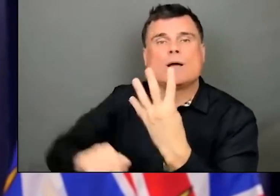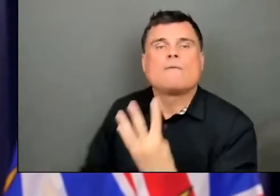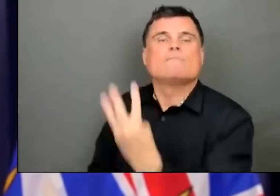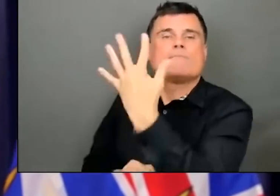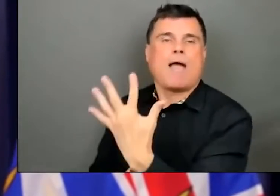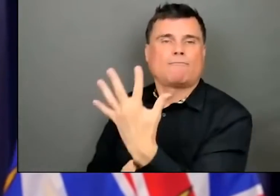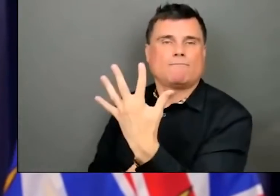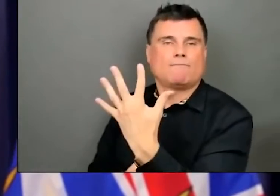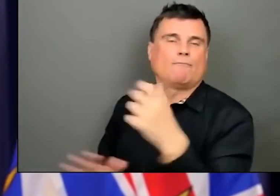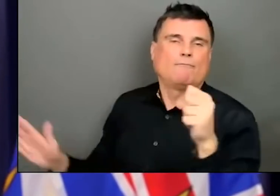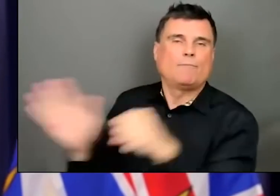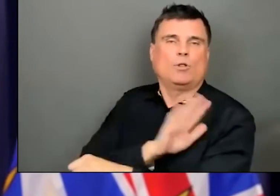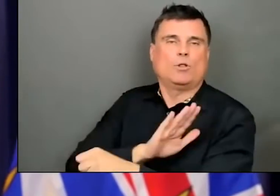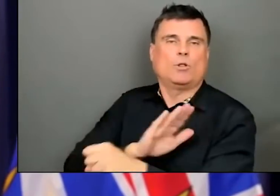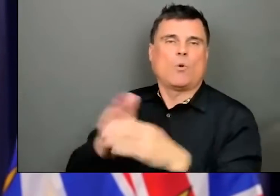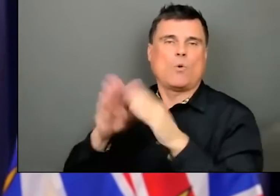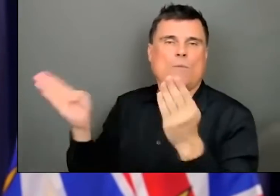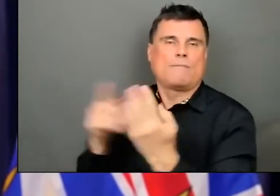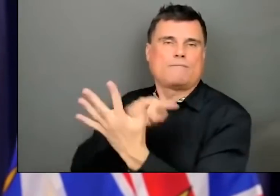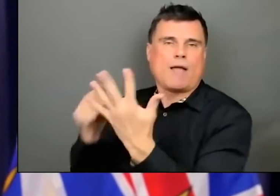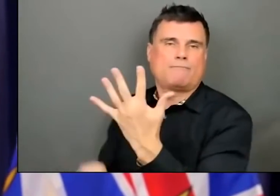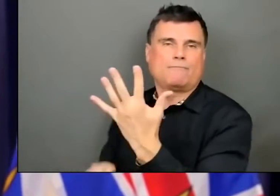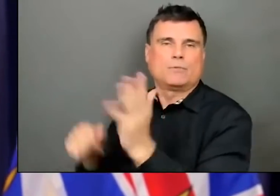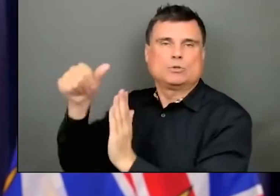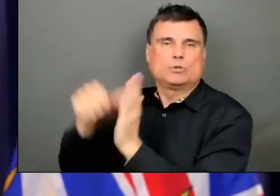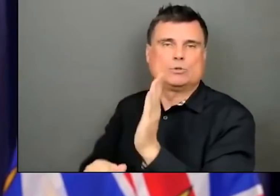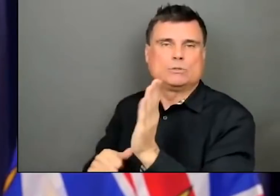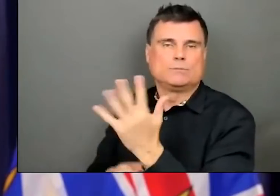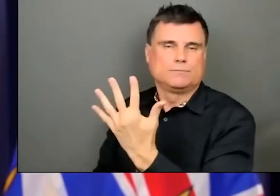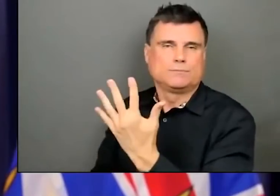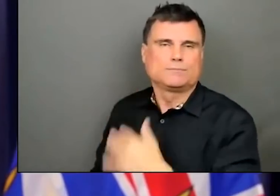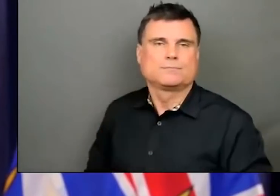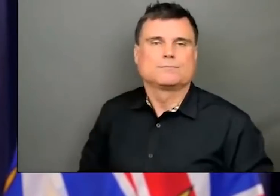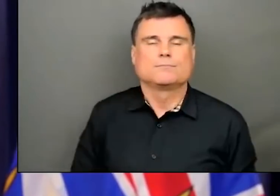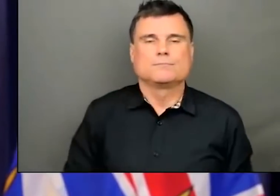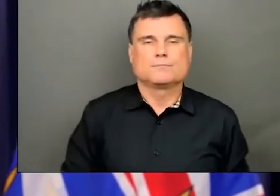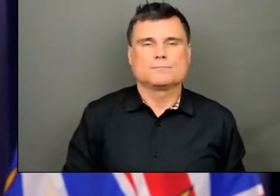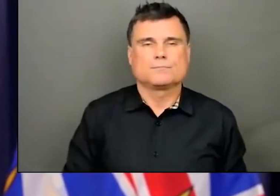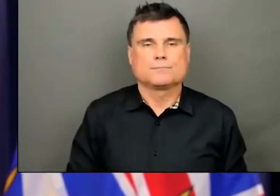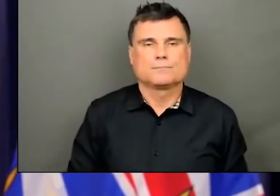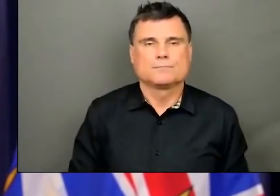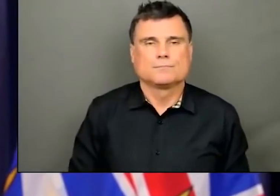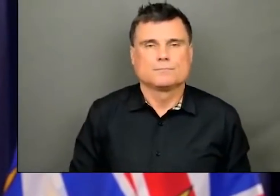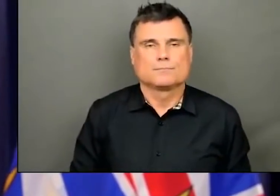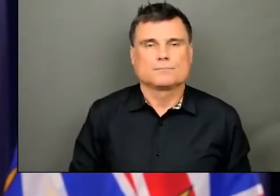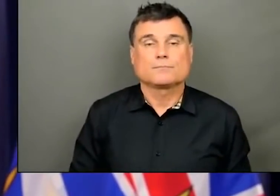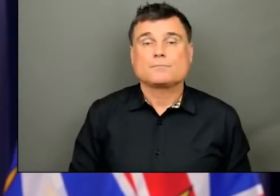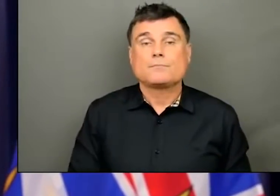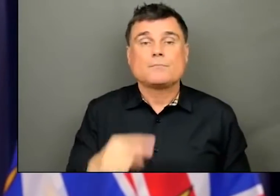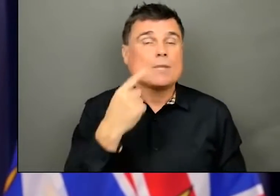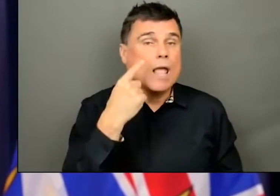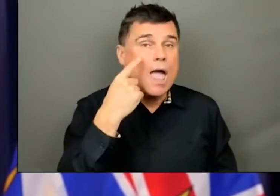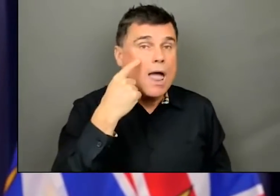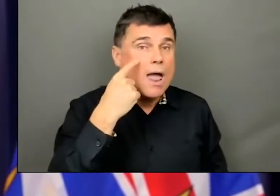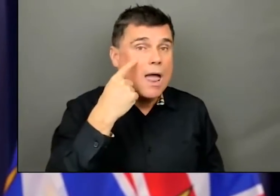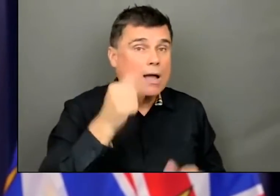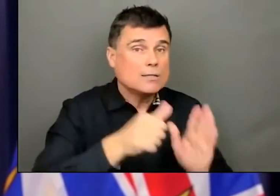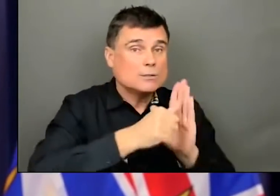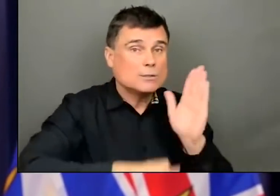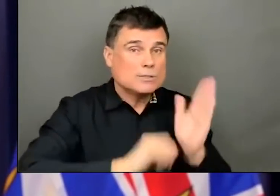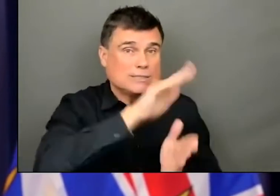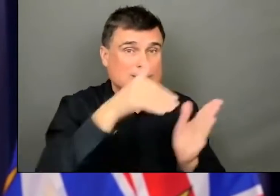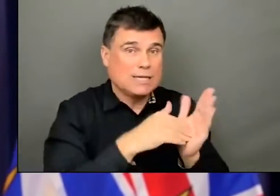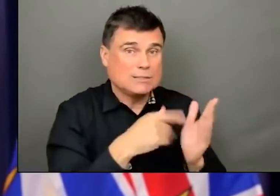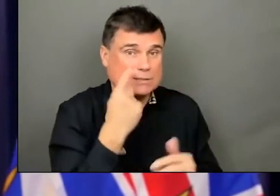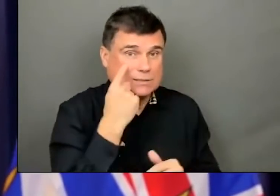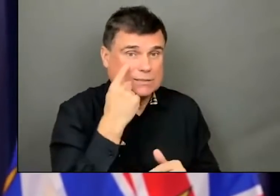postponed non-urgent eye care procedures in the eye care center in order to respond to critical care surge planning needs. At Royal